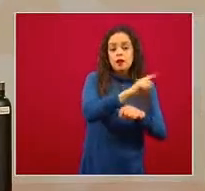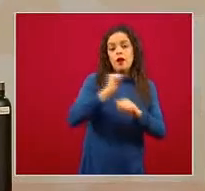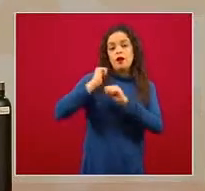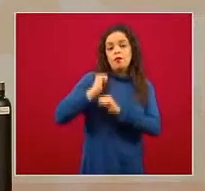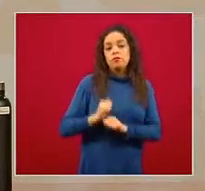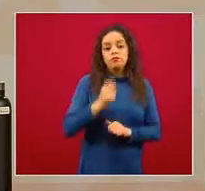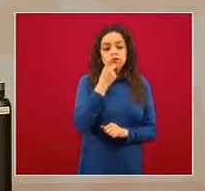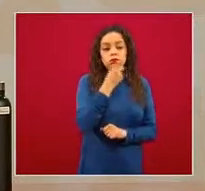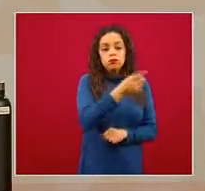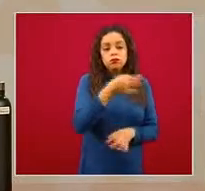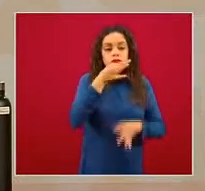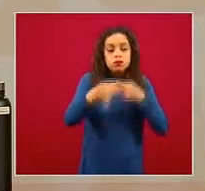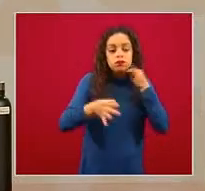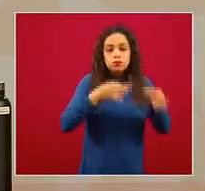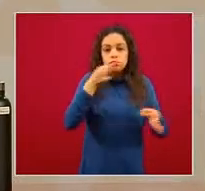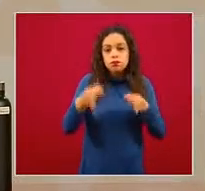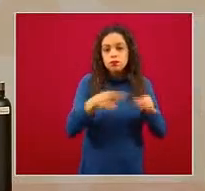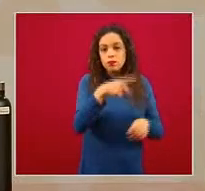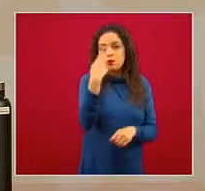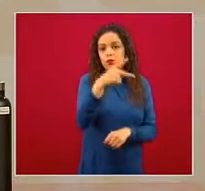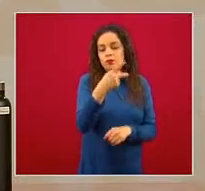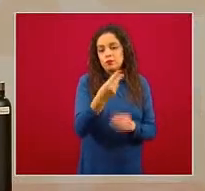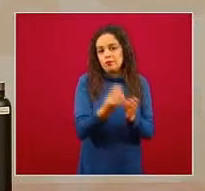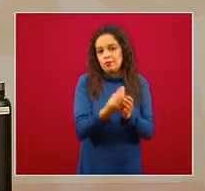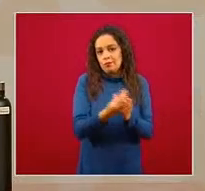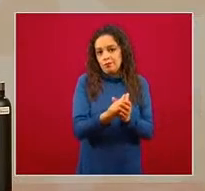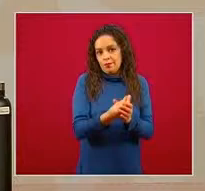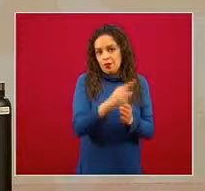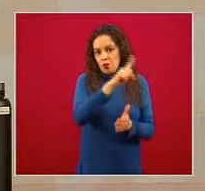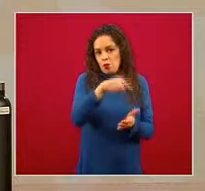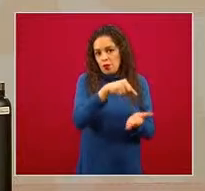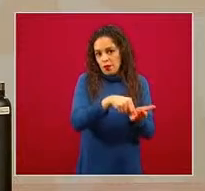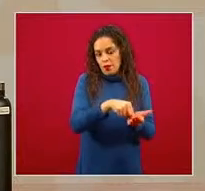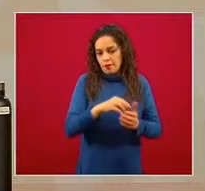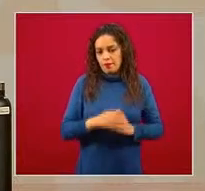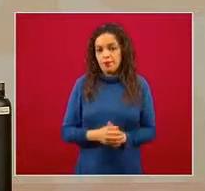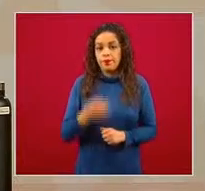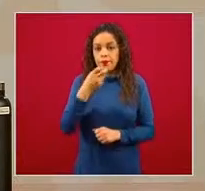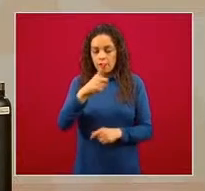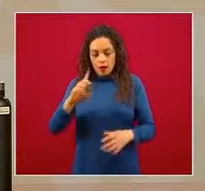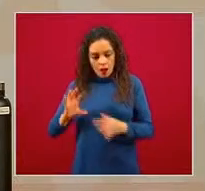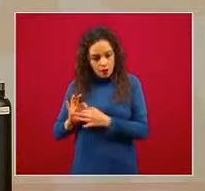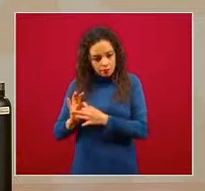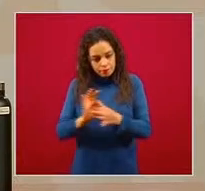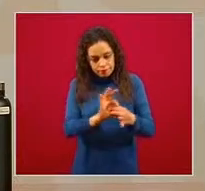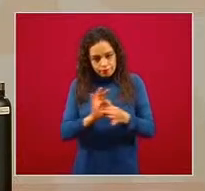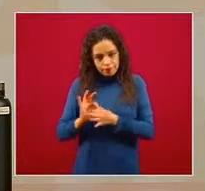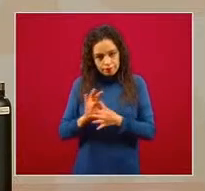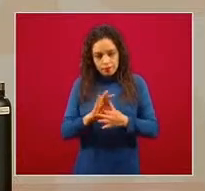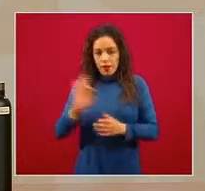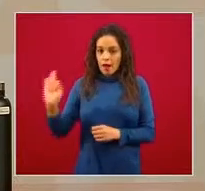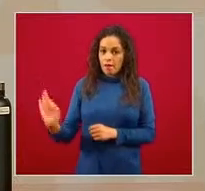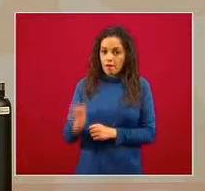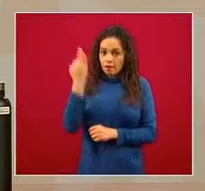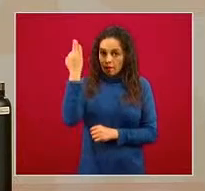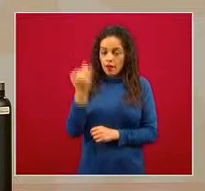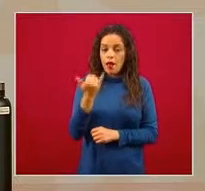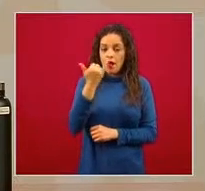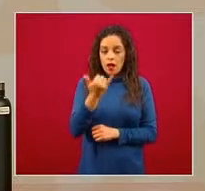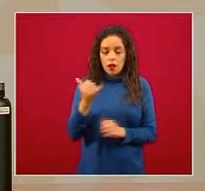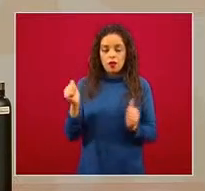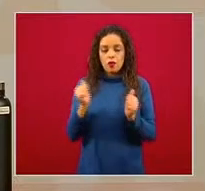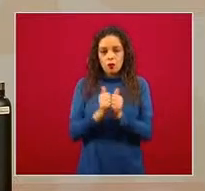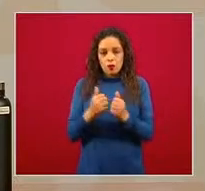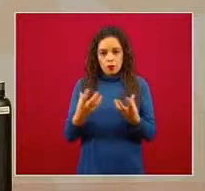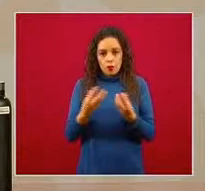may arise at the state level because it's part of the joint efforts throughout the different